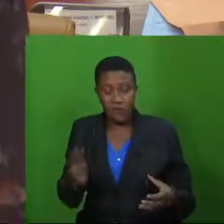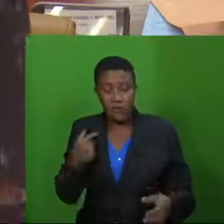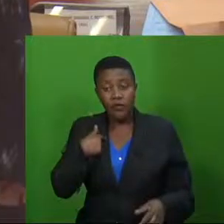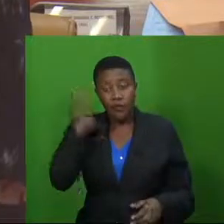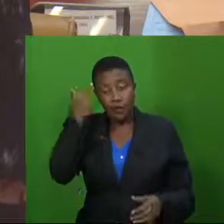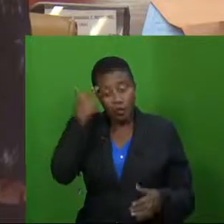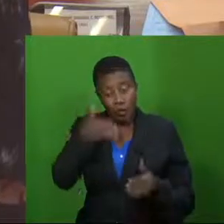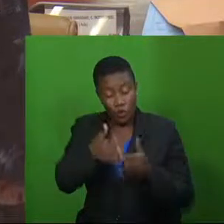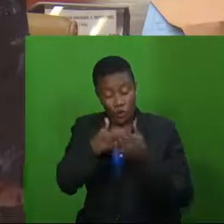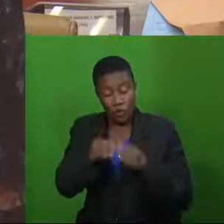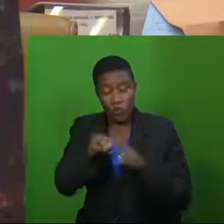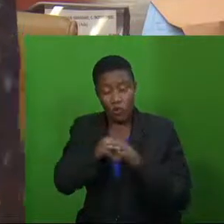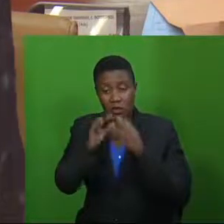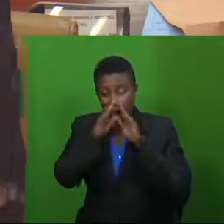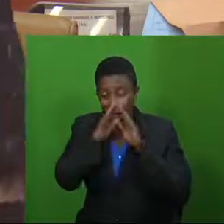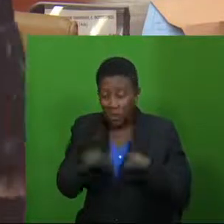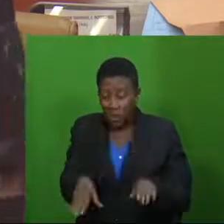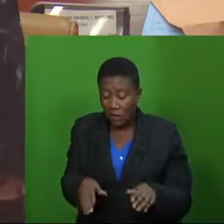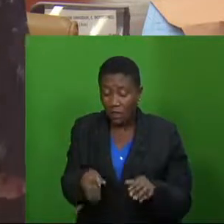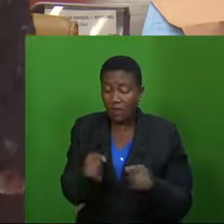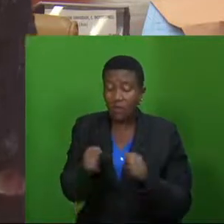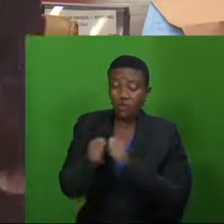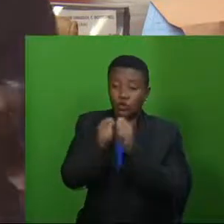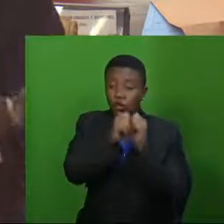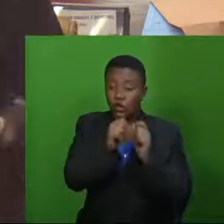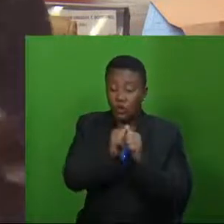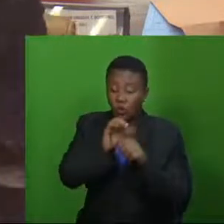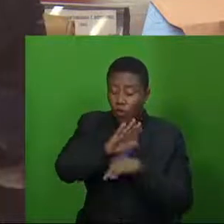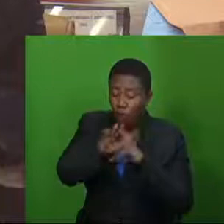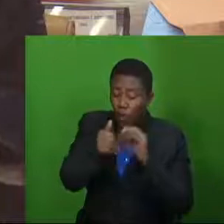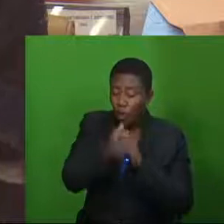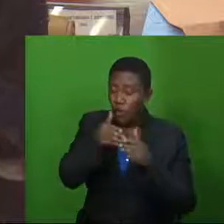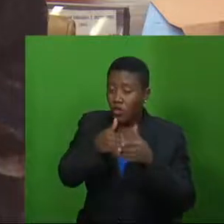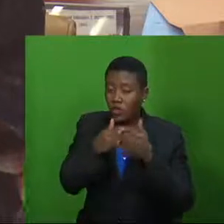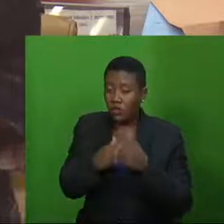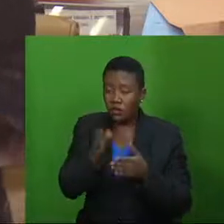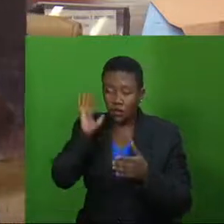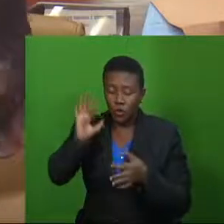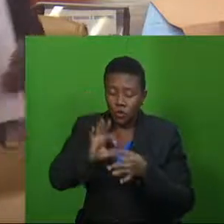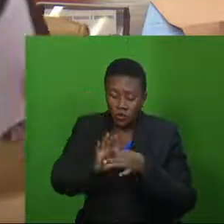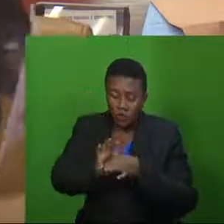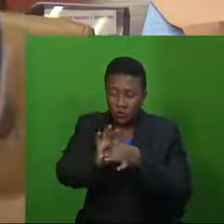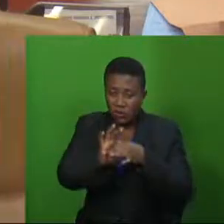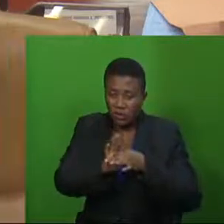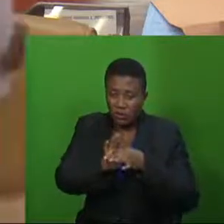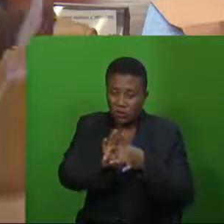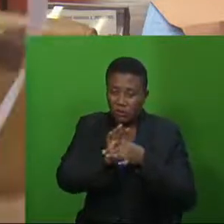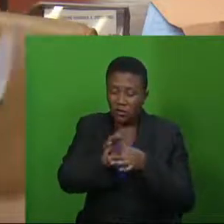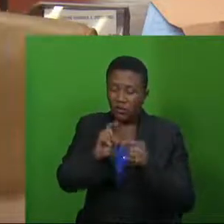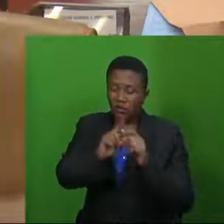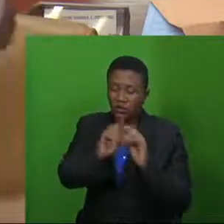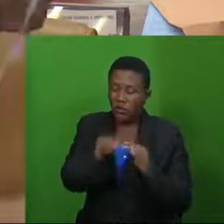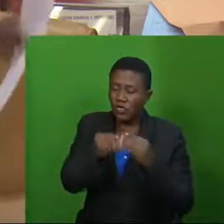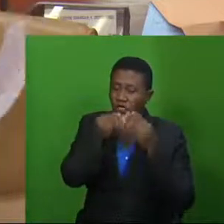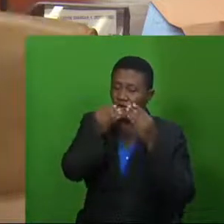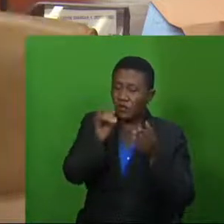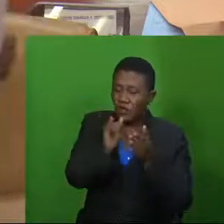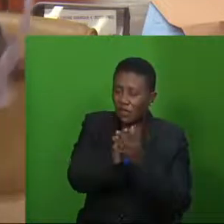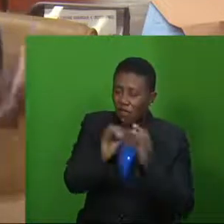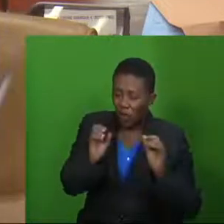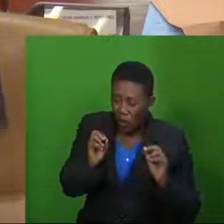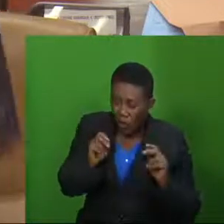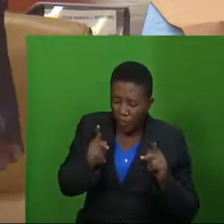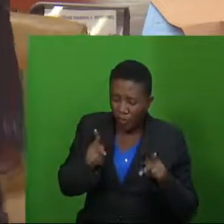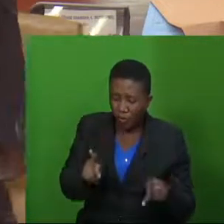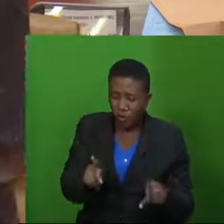of the House, together with all the leadership, will facilitate and give you that enablement so that you will always be able